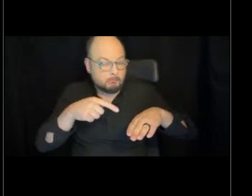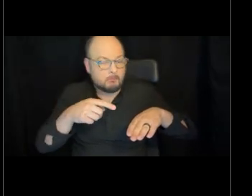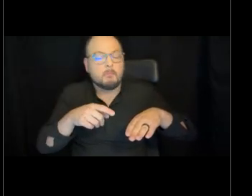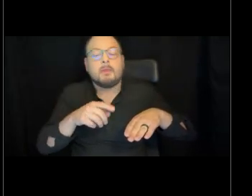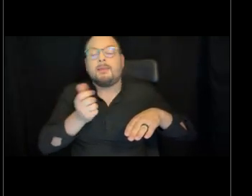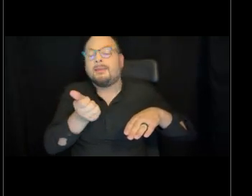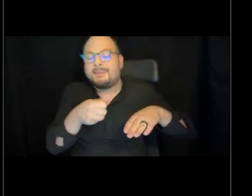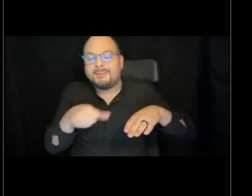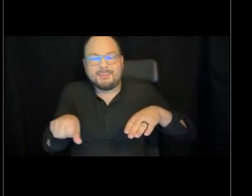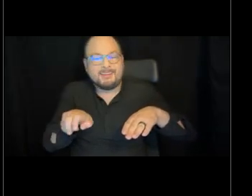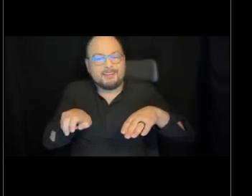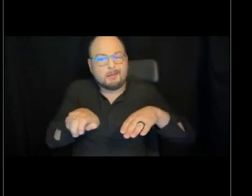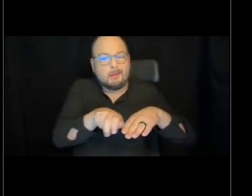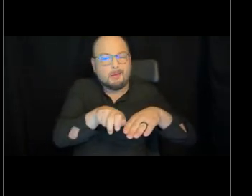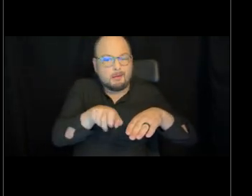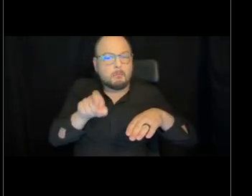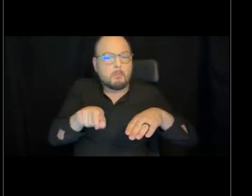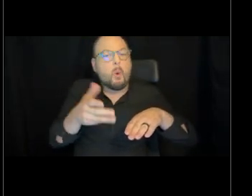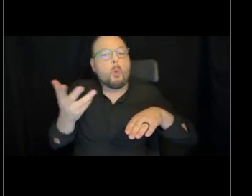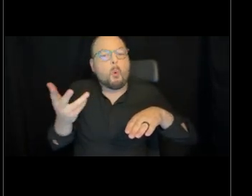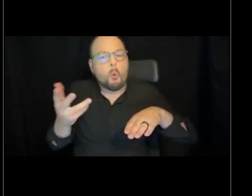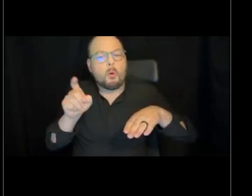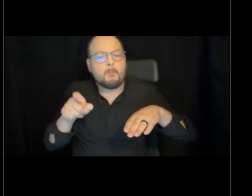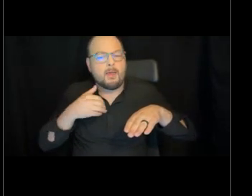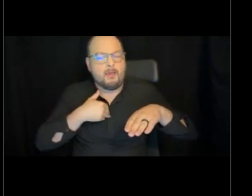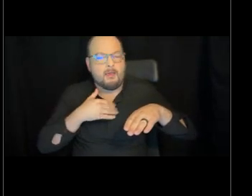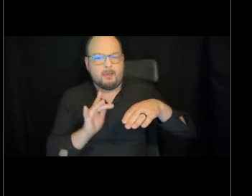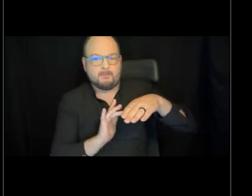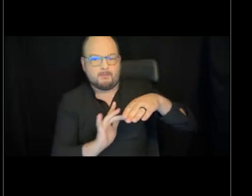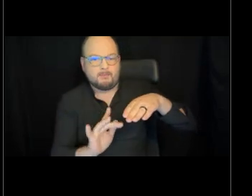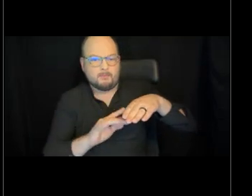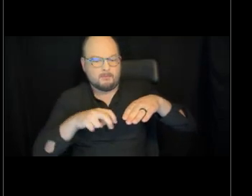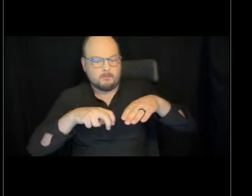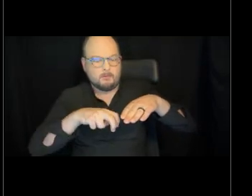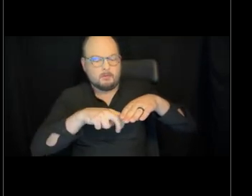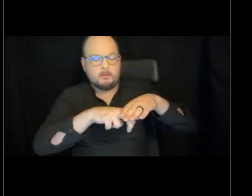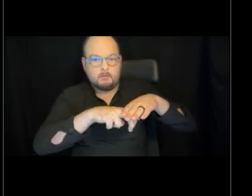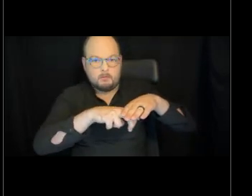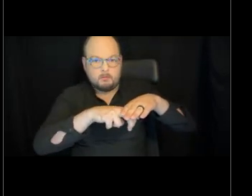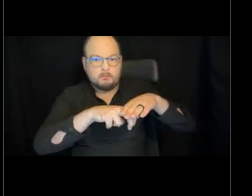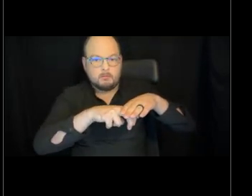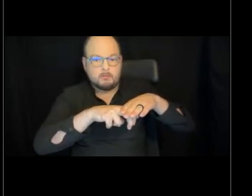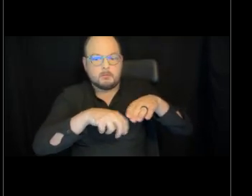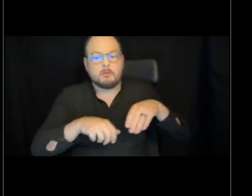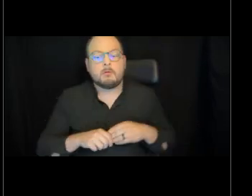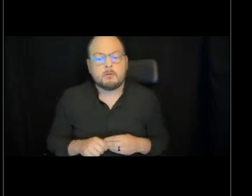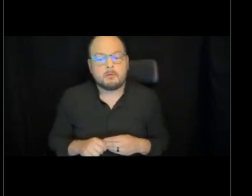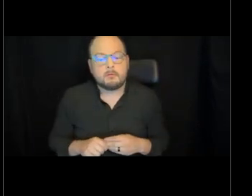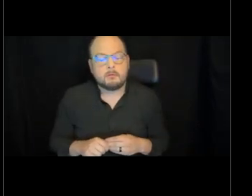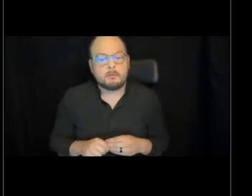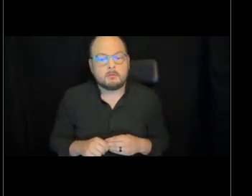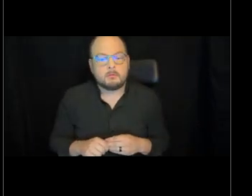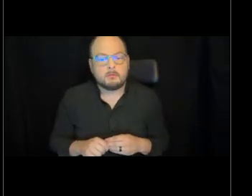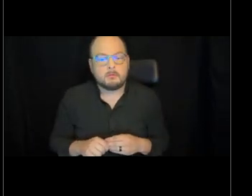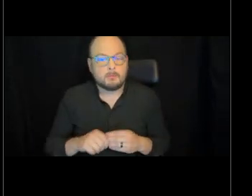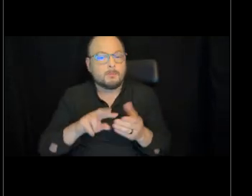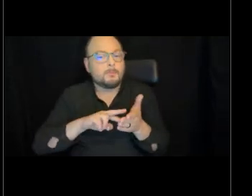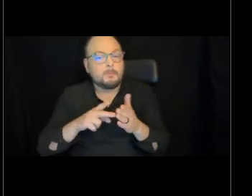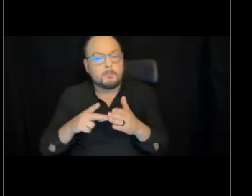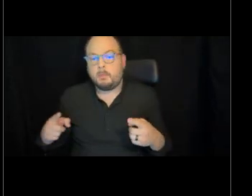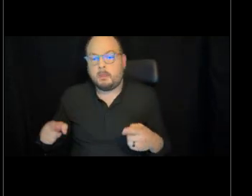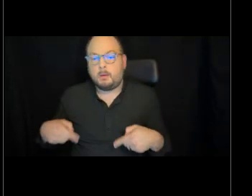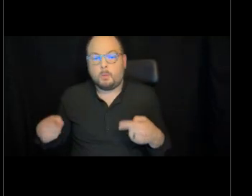The CFS in this parallel orientation allows the wheelchair user to make a close